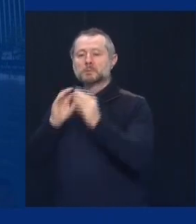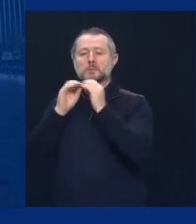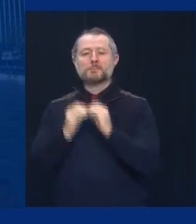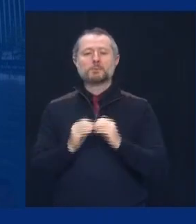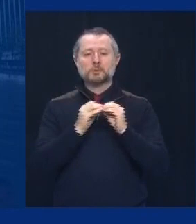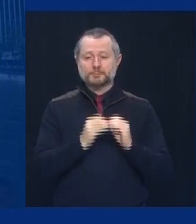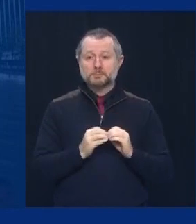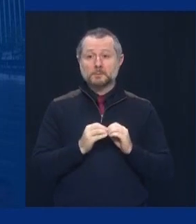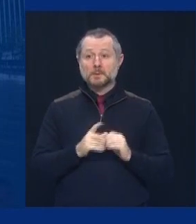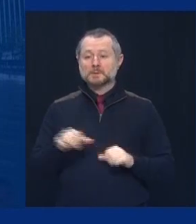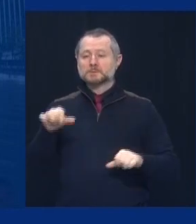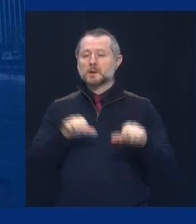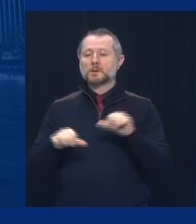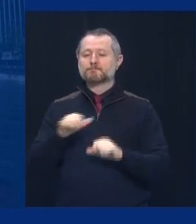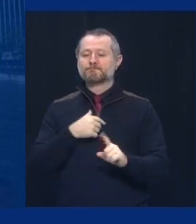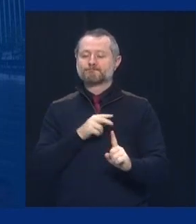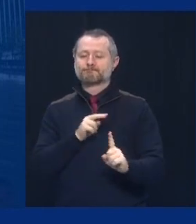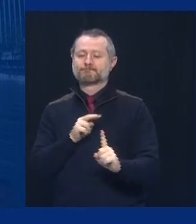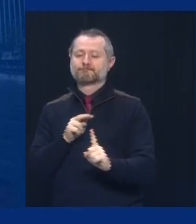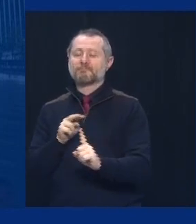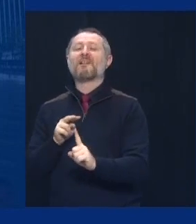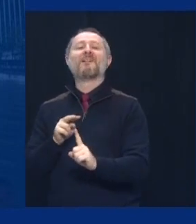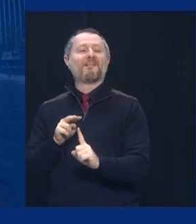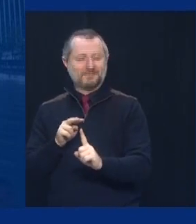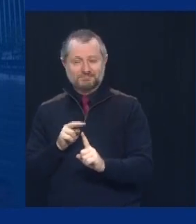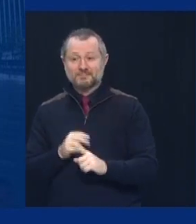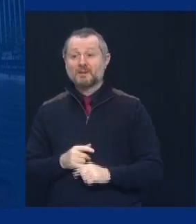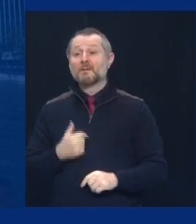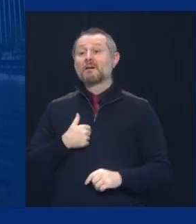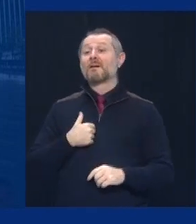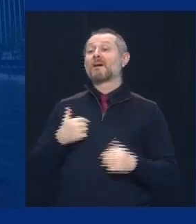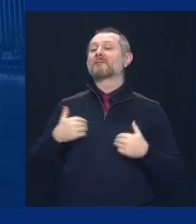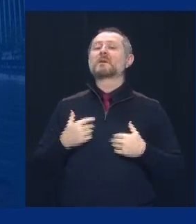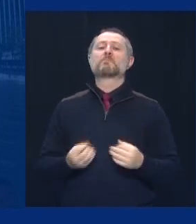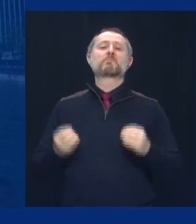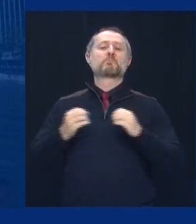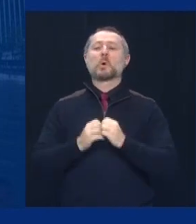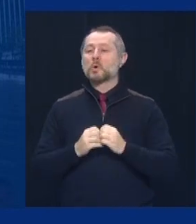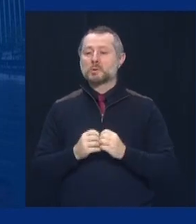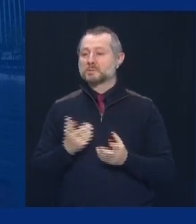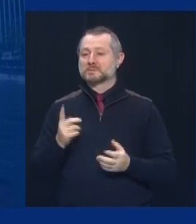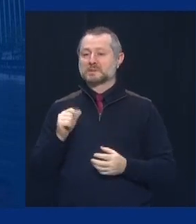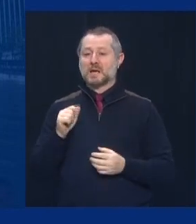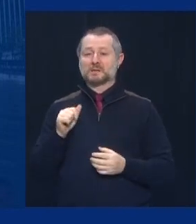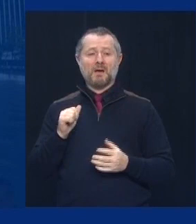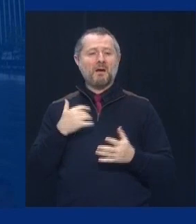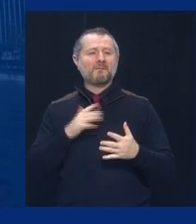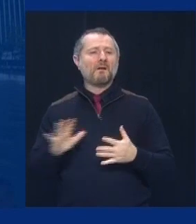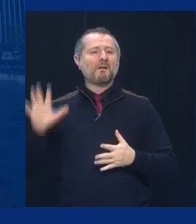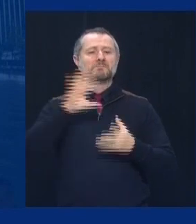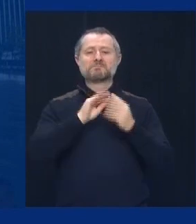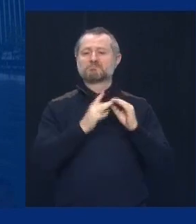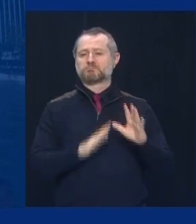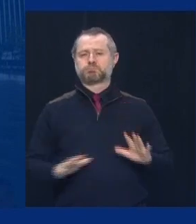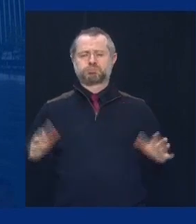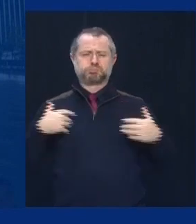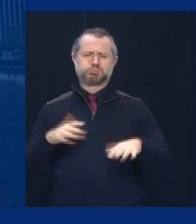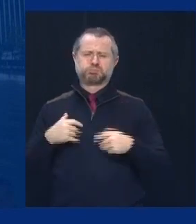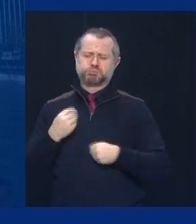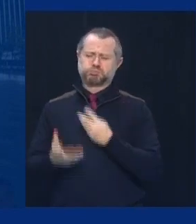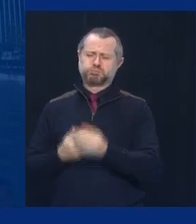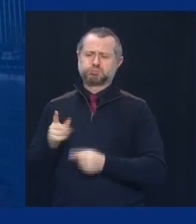metrics. And we have more data than any other state. Maybe New Yorkers have a